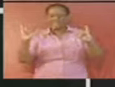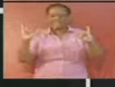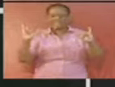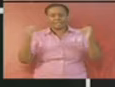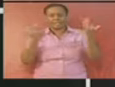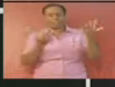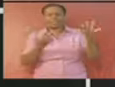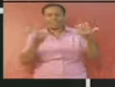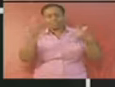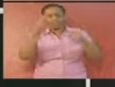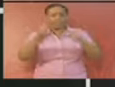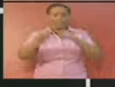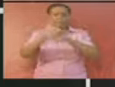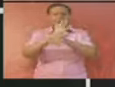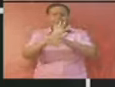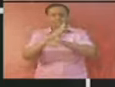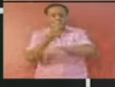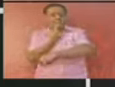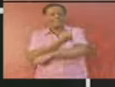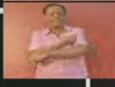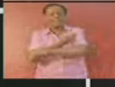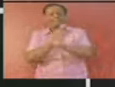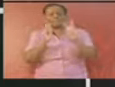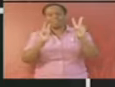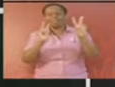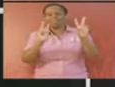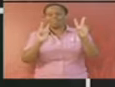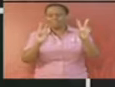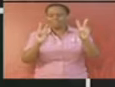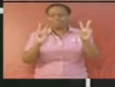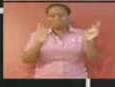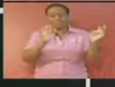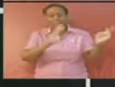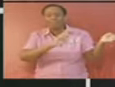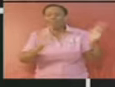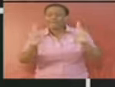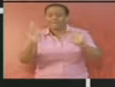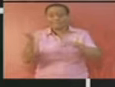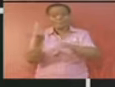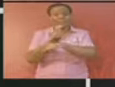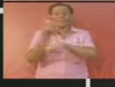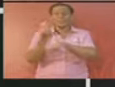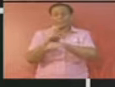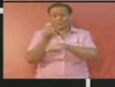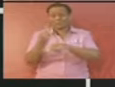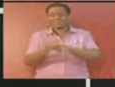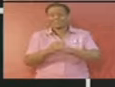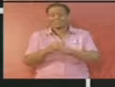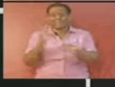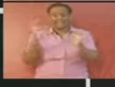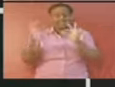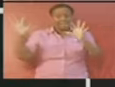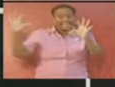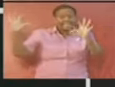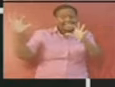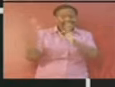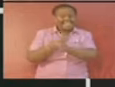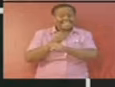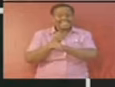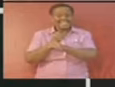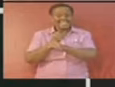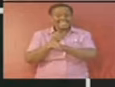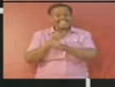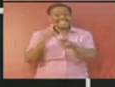vaccine to be safe and effective to come on stream. And it can be the light at the end of our tunnel that all of us are looking for. Thank you,